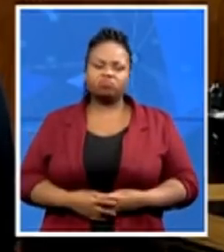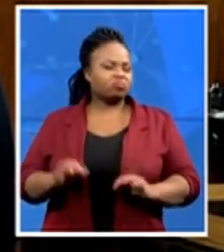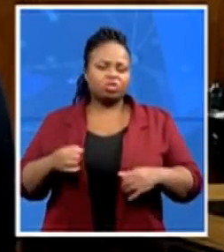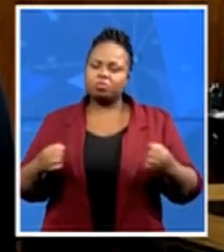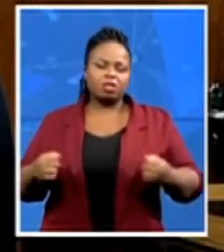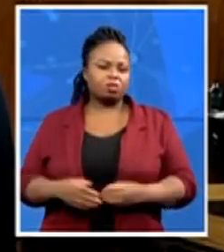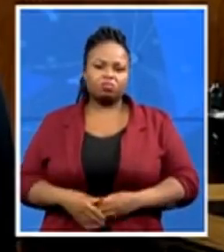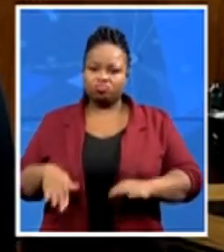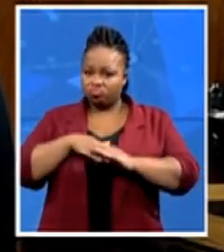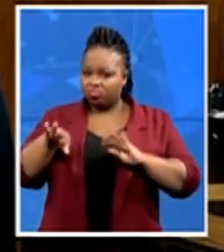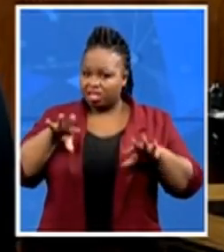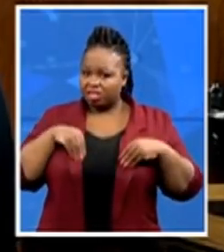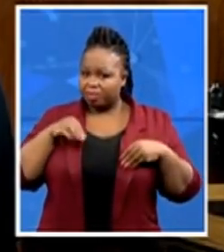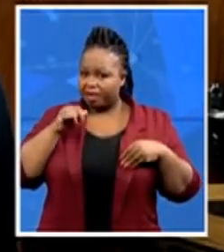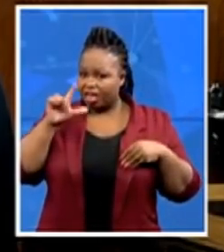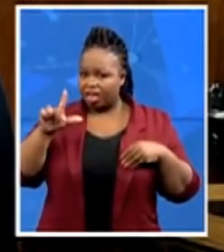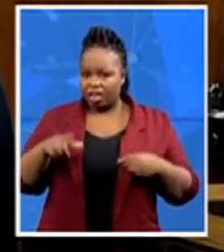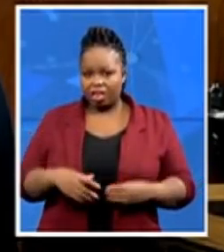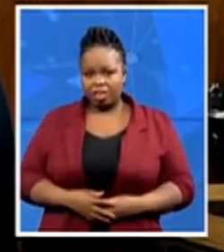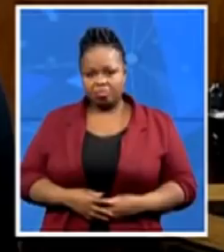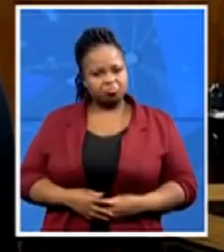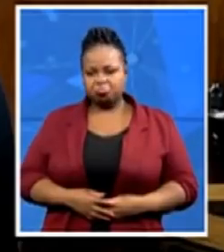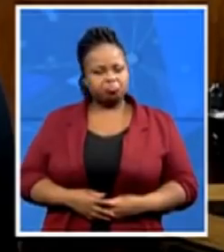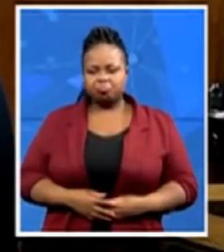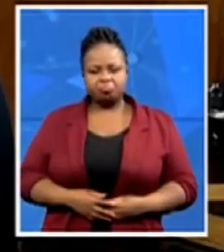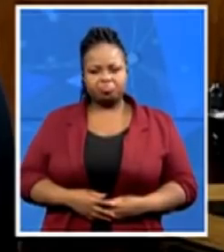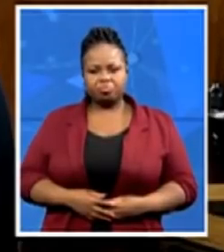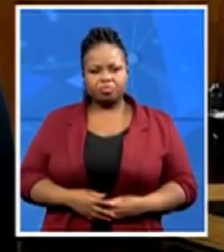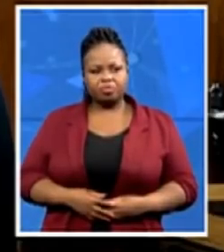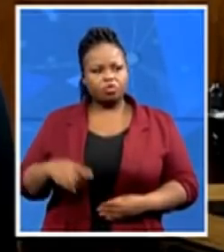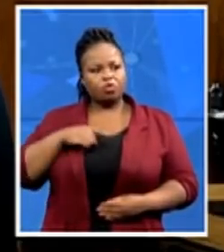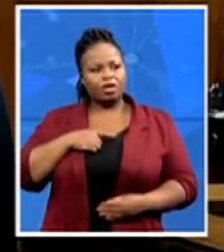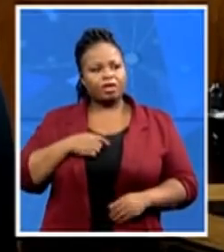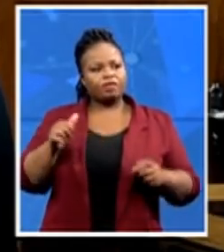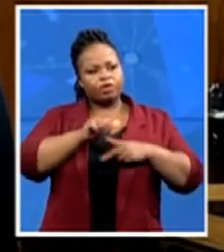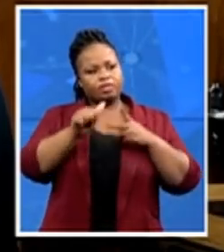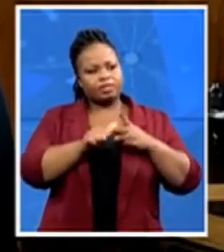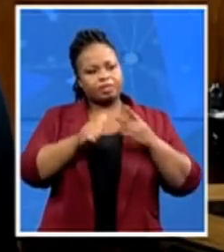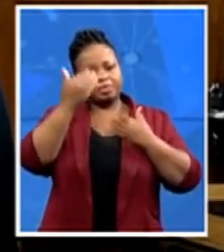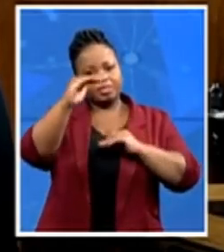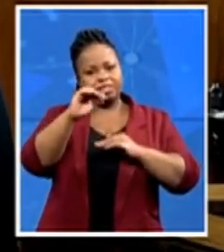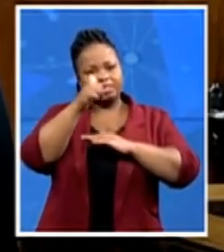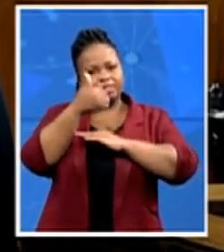in that affidavit as set out in subsection 64D,